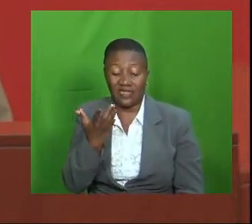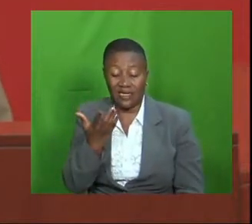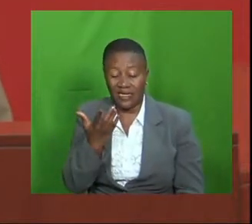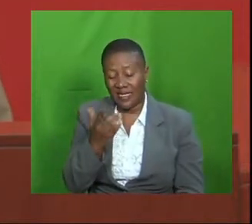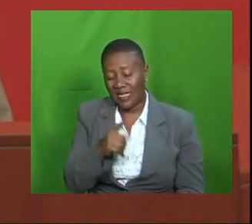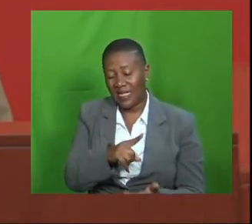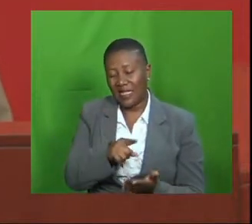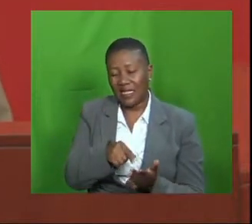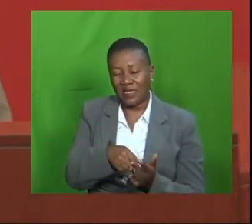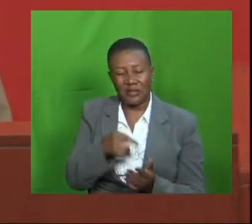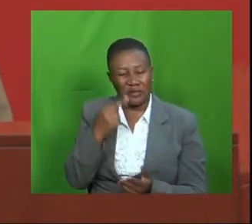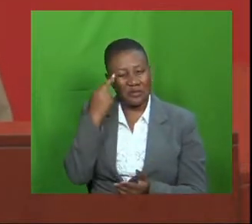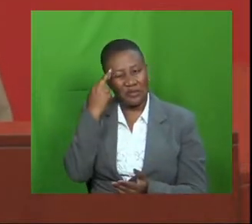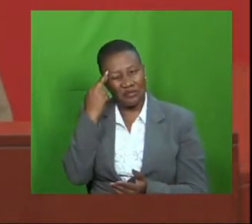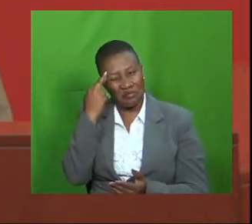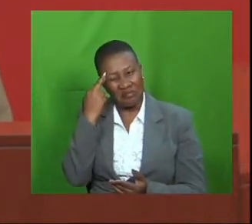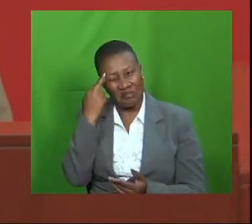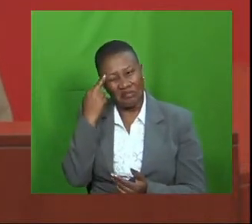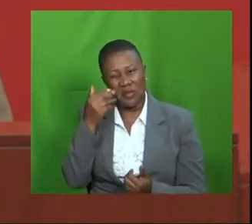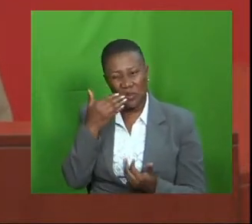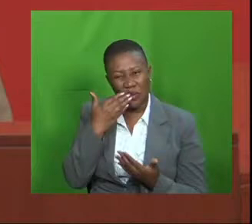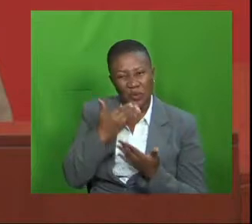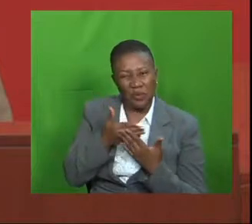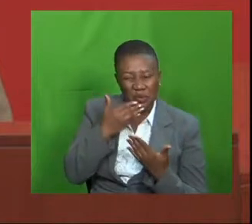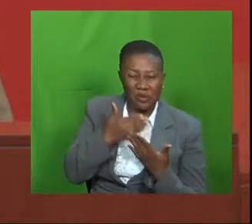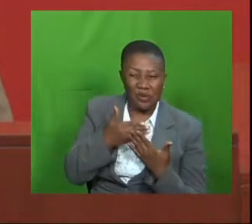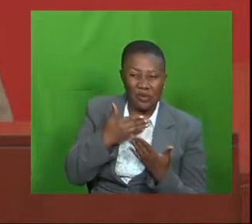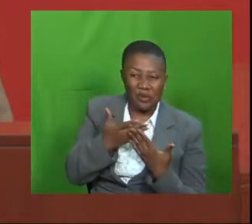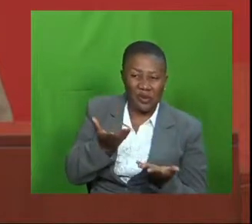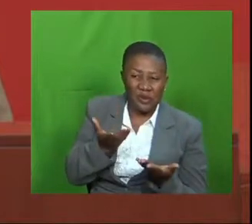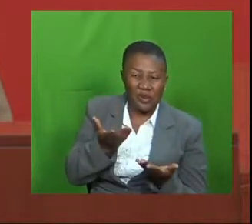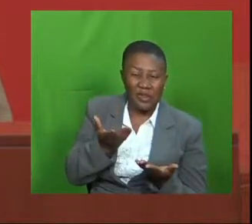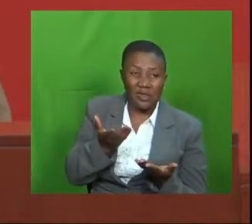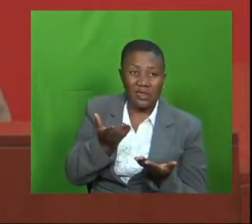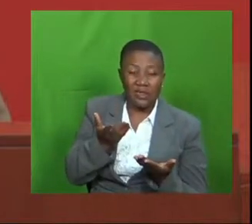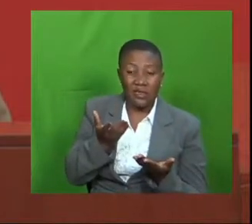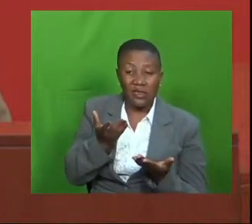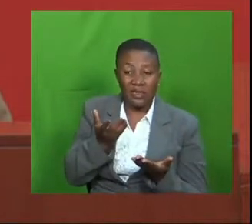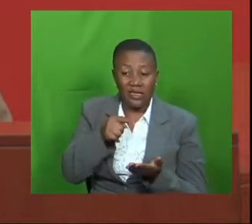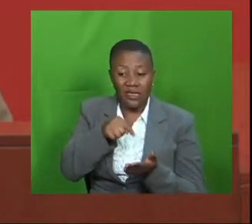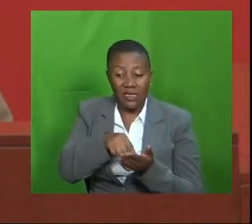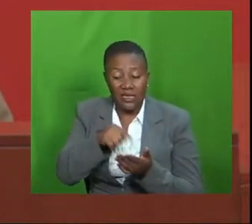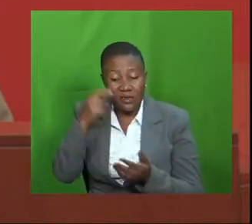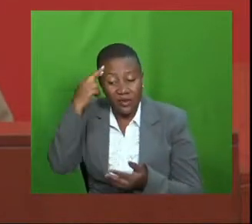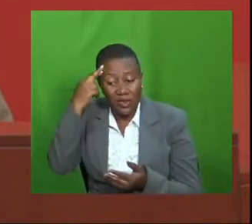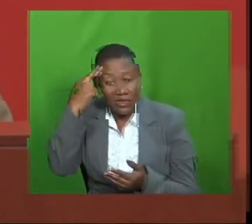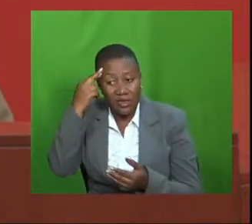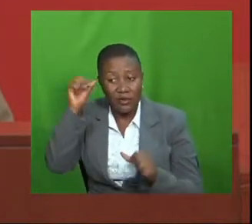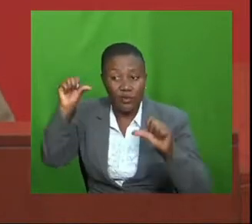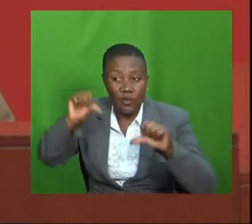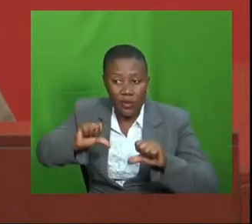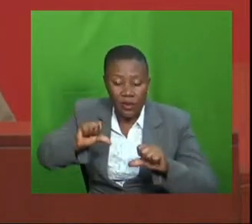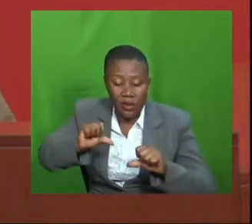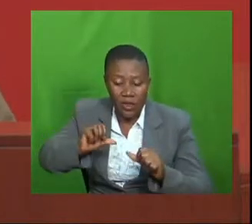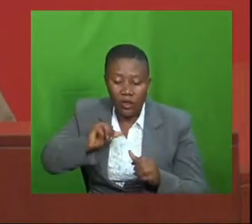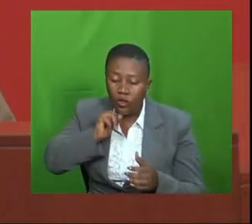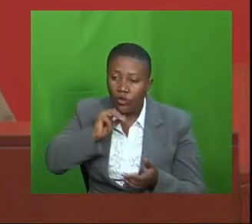reason is reasonable, this reason is not reasonable, is not also